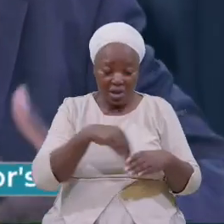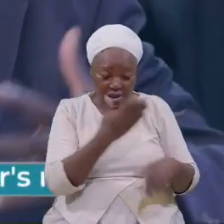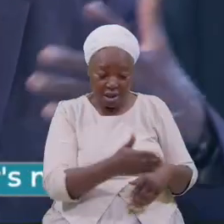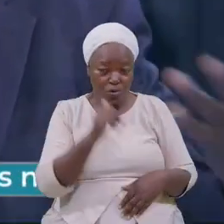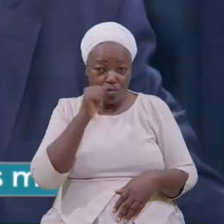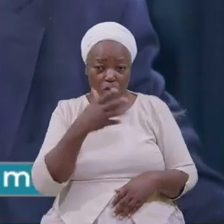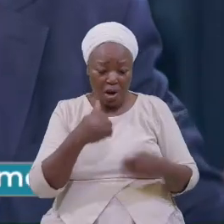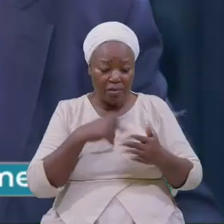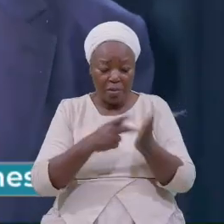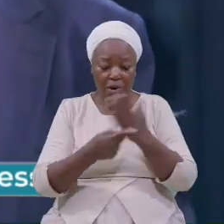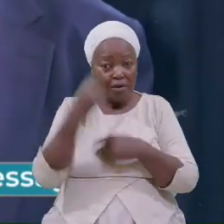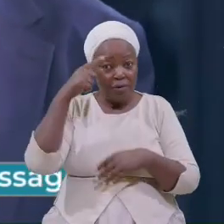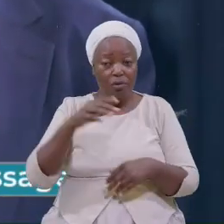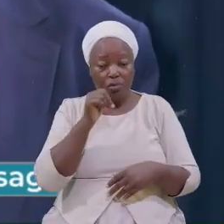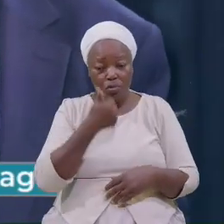you, and to help